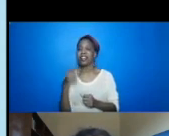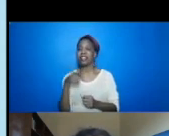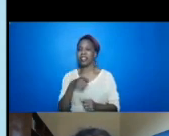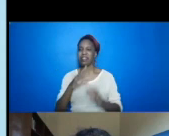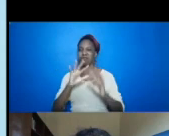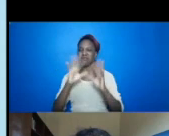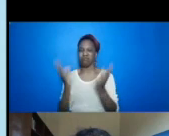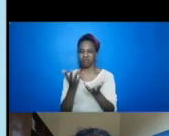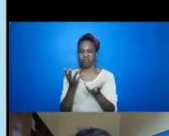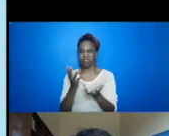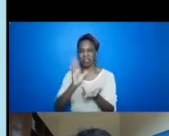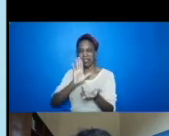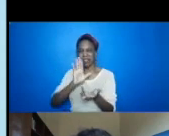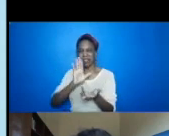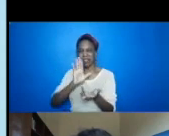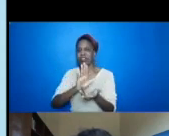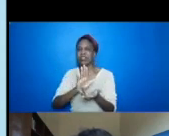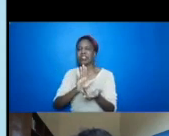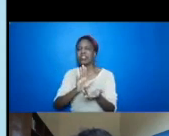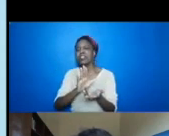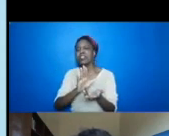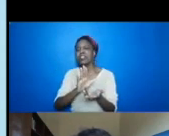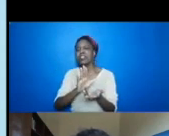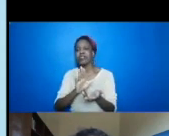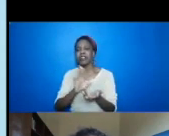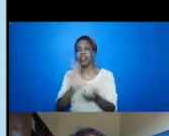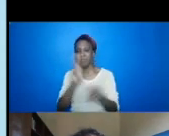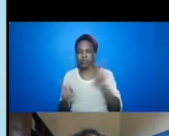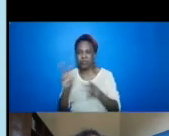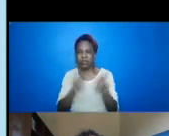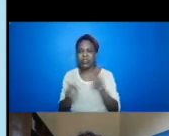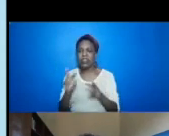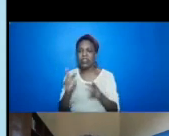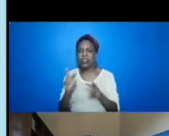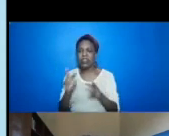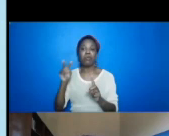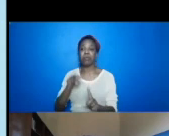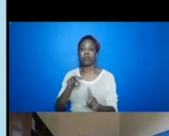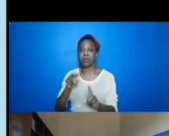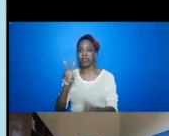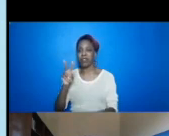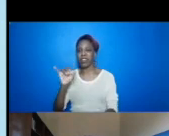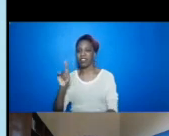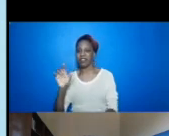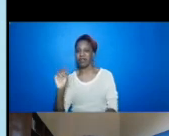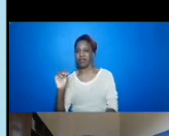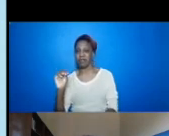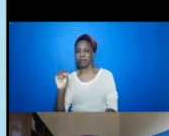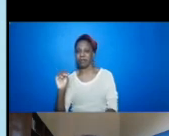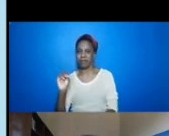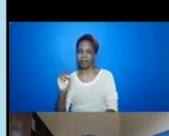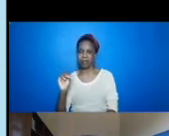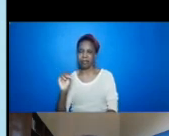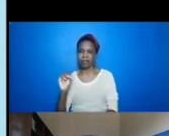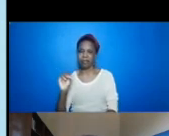same we don't make the same observations as they do, but they make the observations that fit inside of and connect to